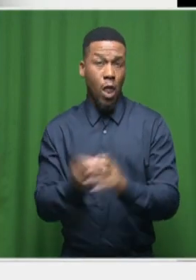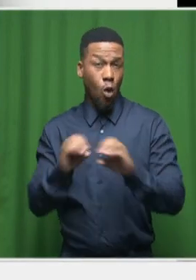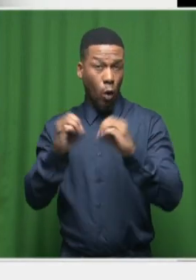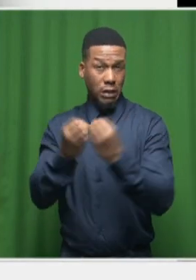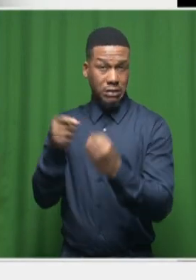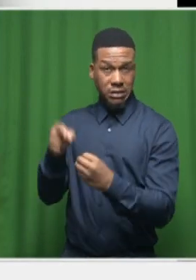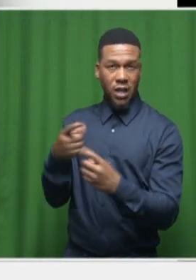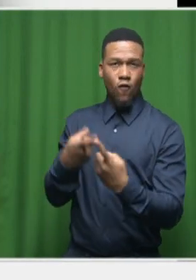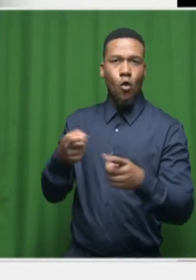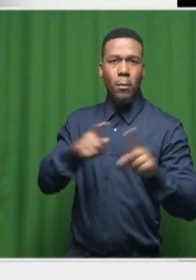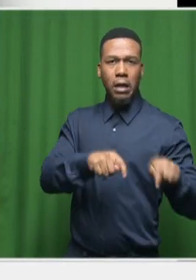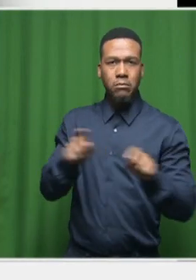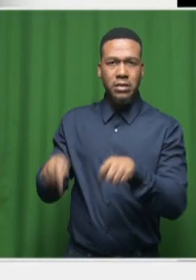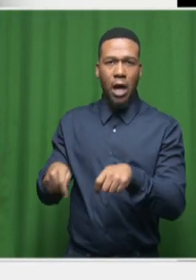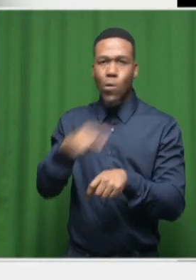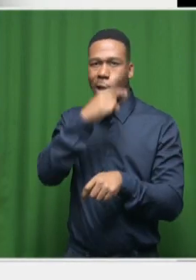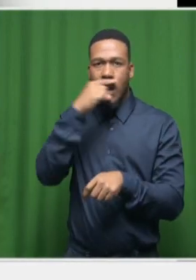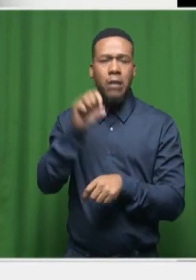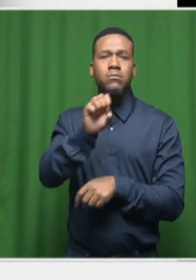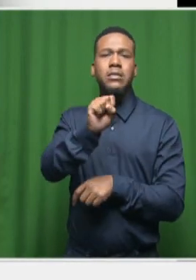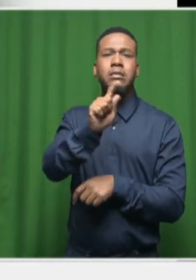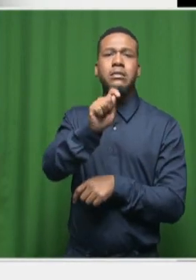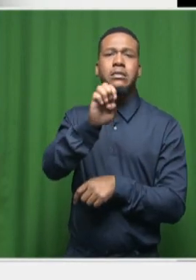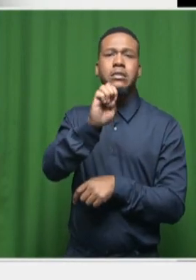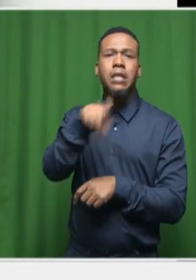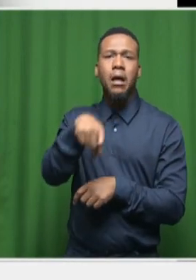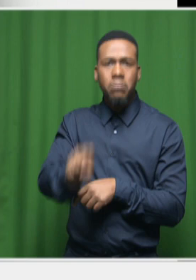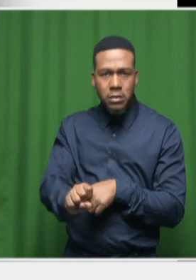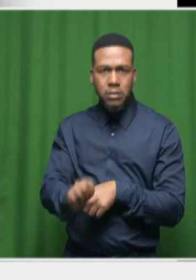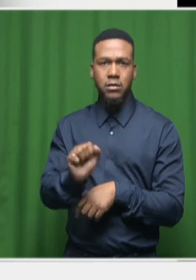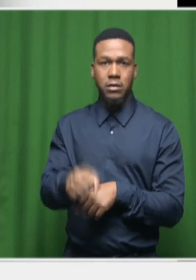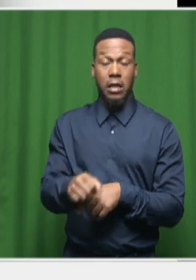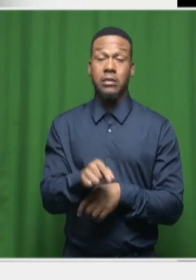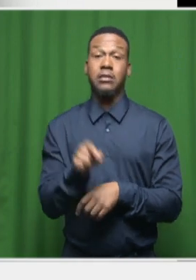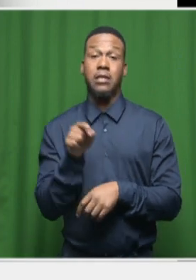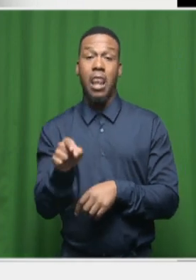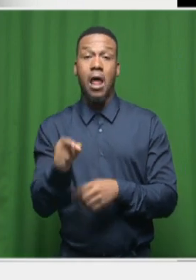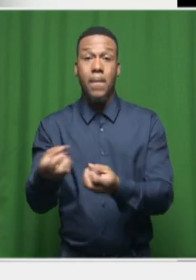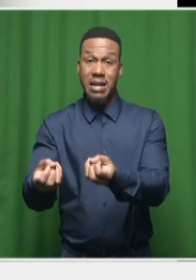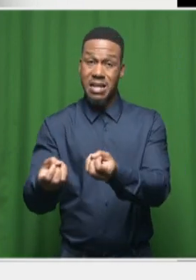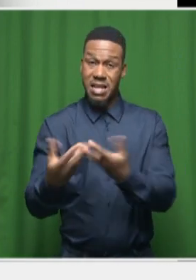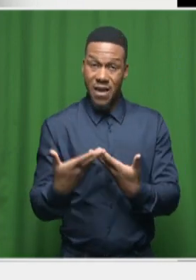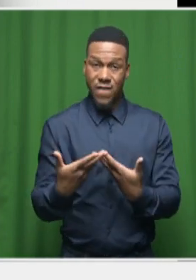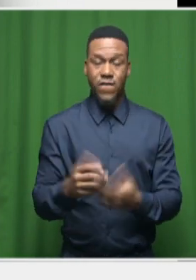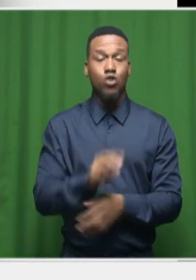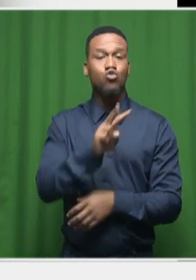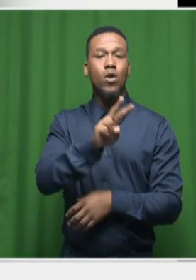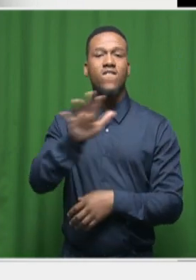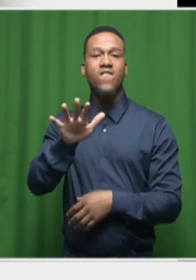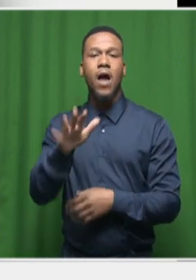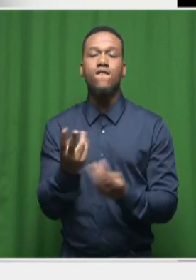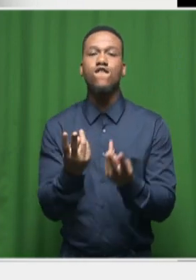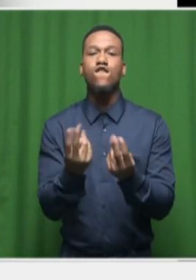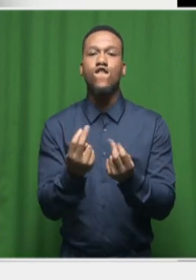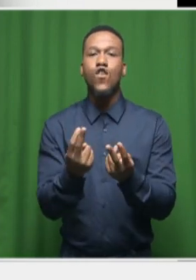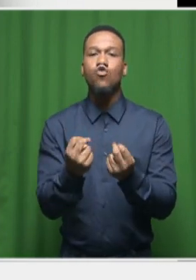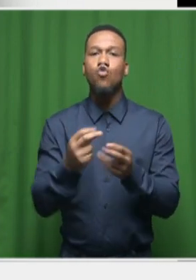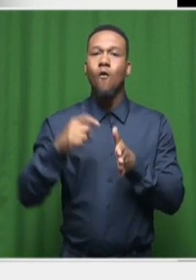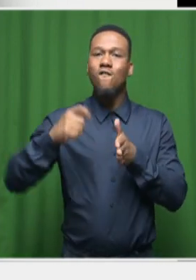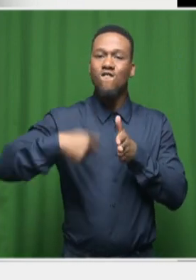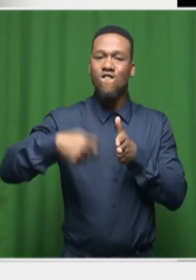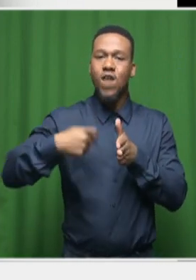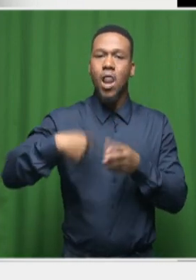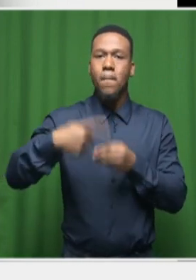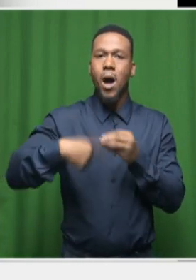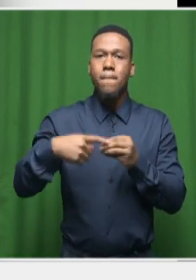Cape Town called Steps. And they've just released 25 African new documentaries about refugees and